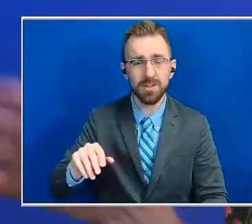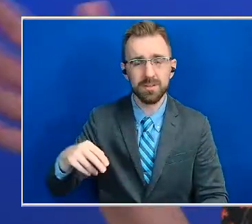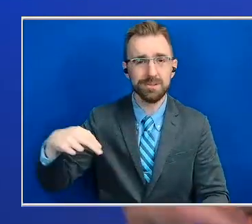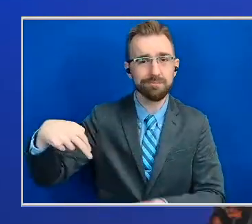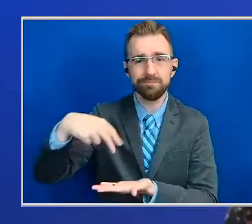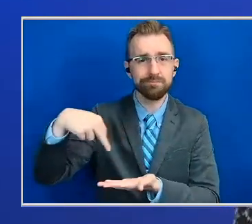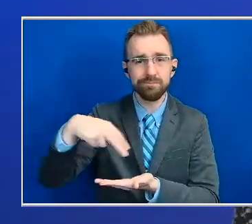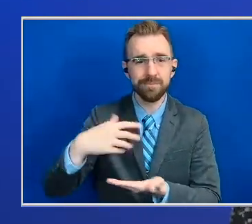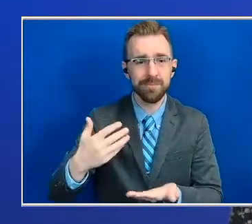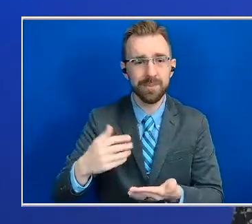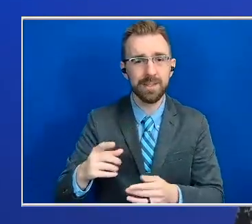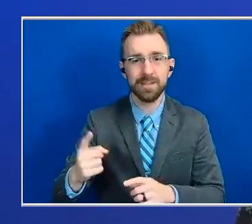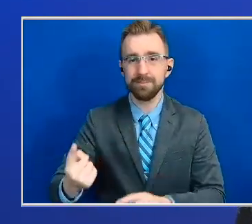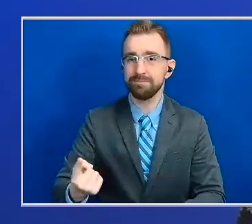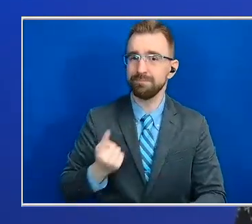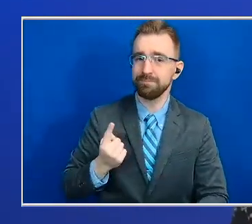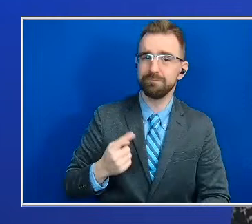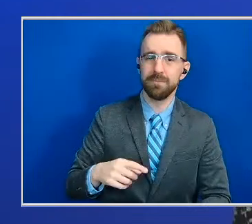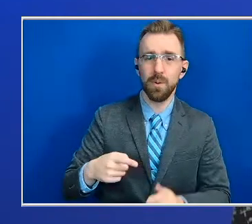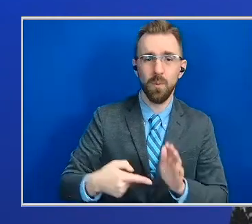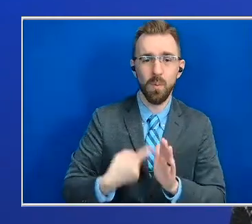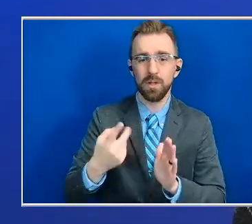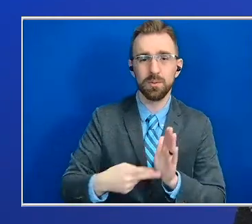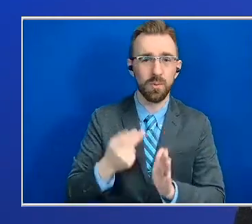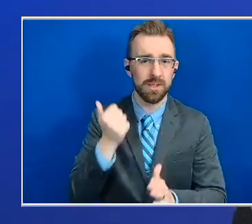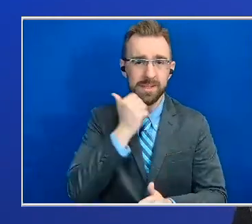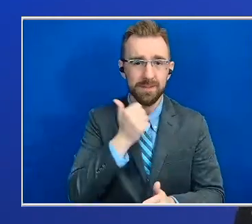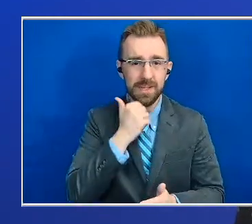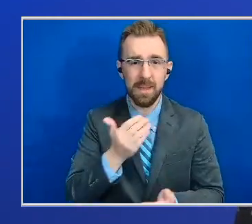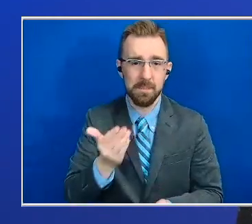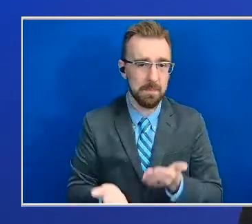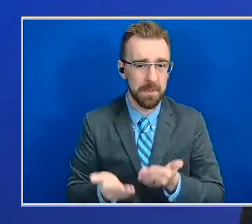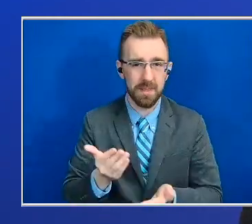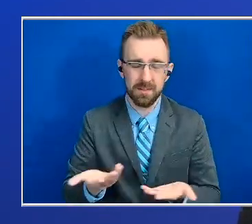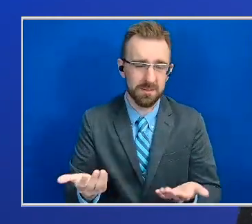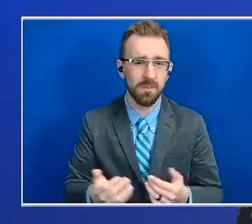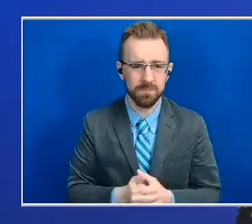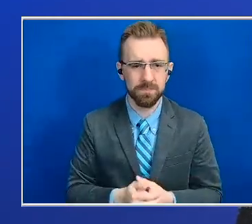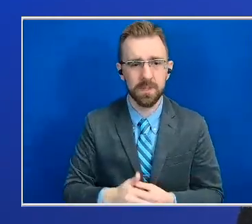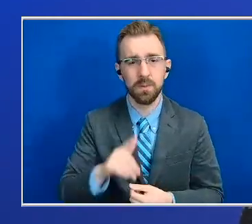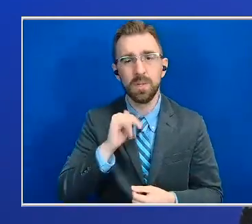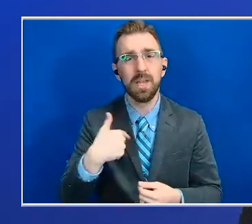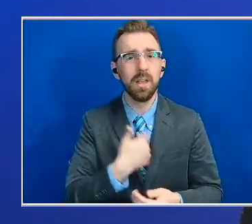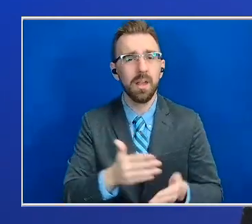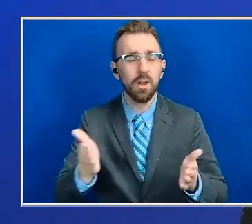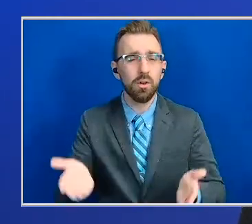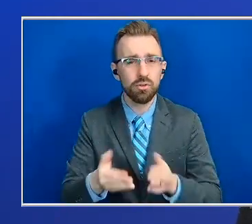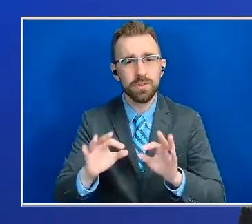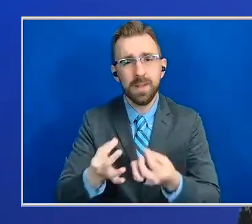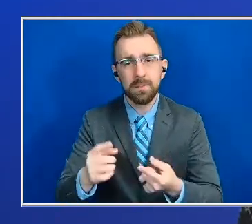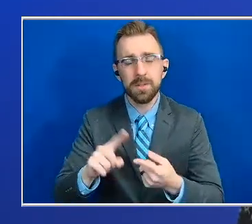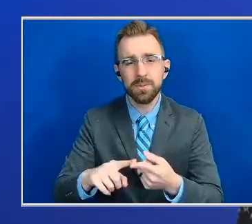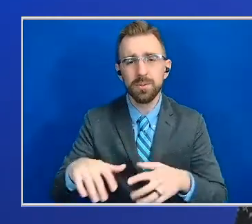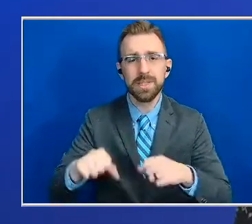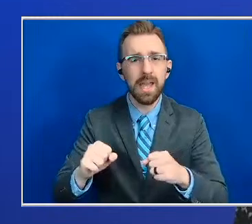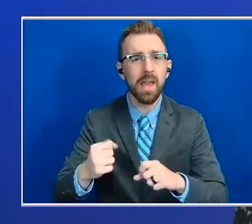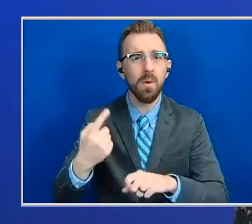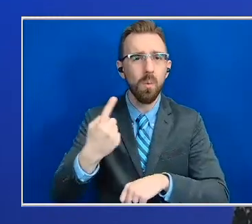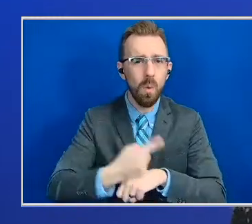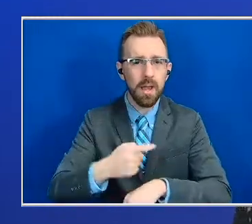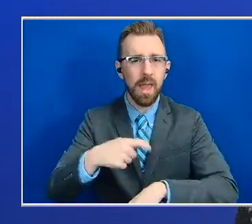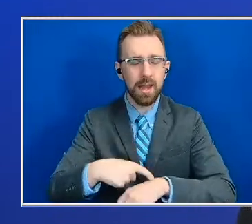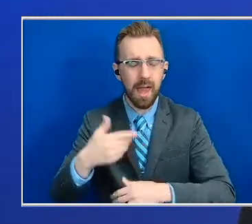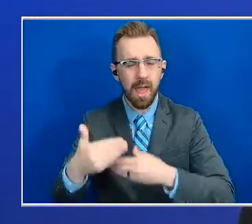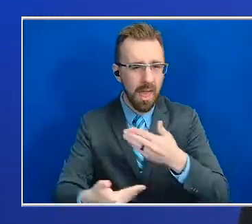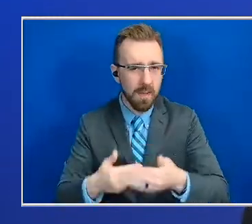to breast once or twice a day or something maybe. So we really encourage families to just take it one day at a time, 1 week at a time,